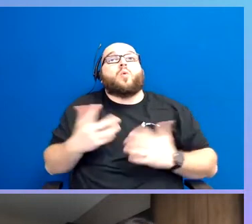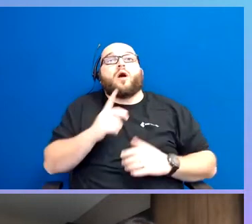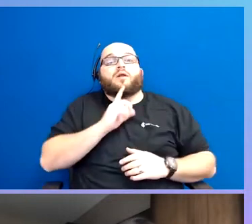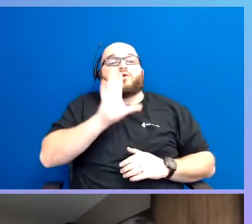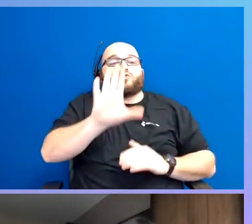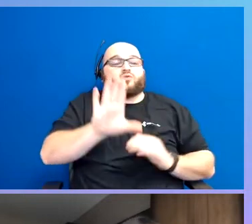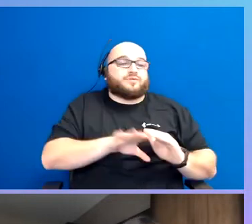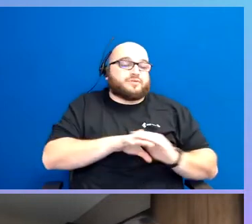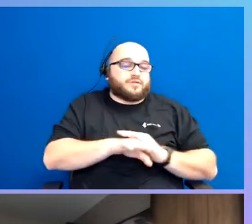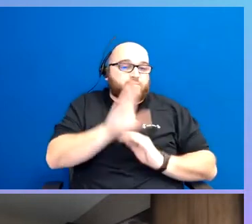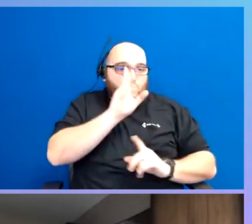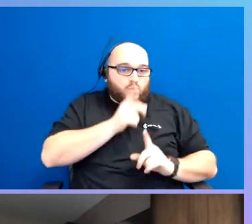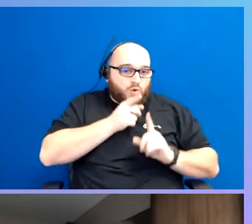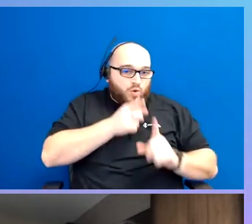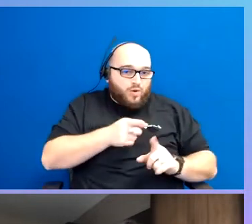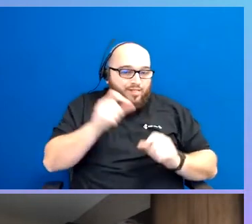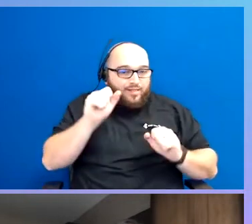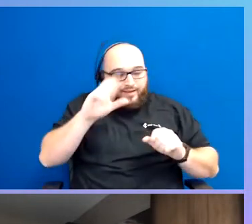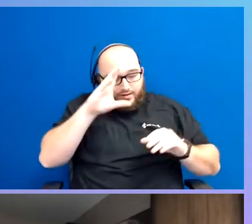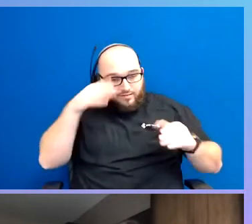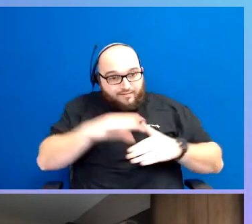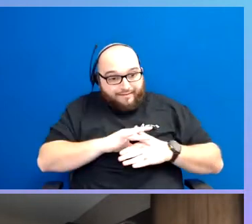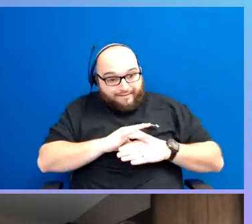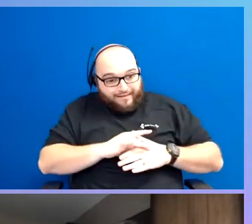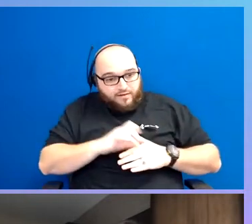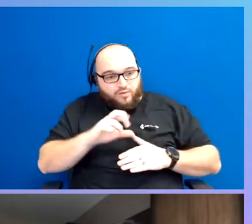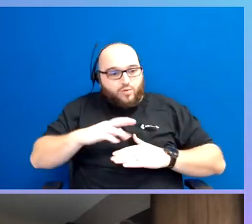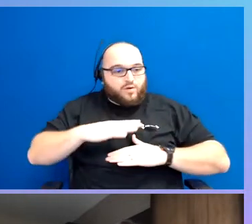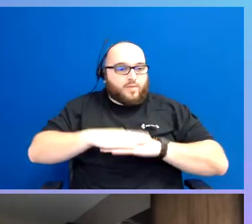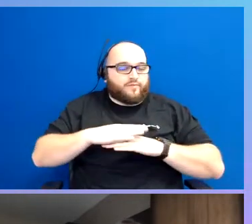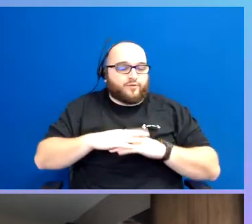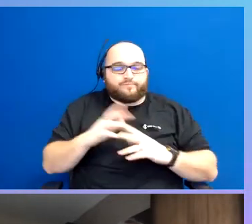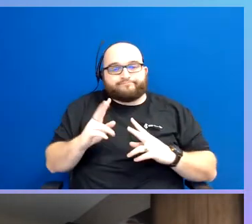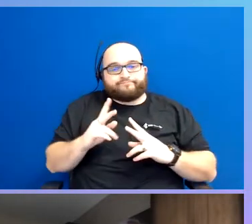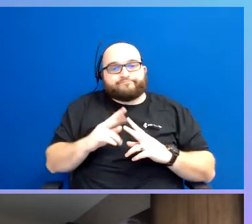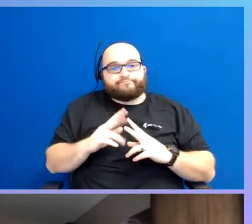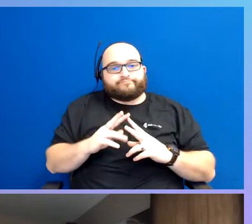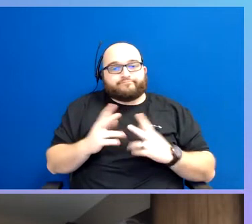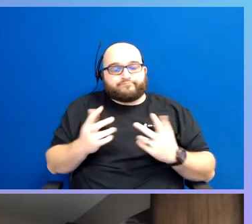goal can focus on the content or it can focus on the platform, the container.